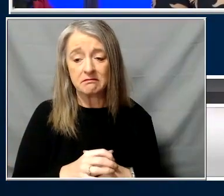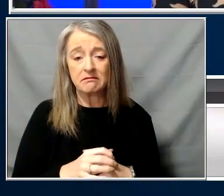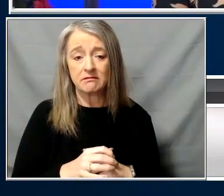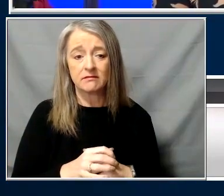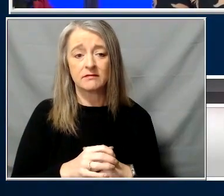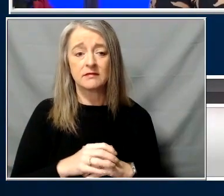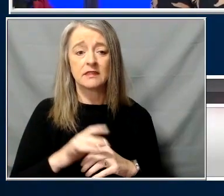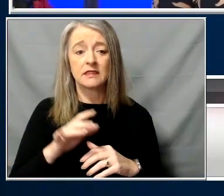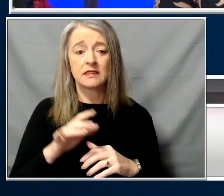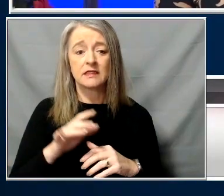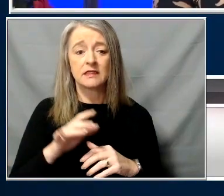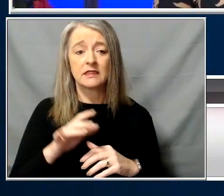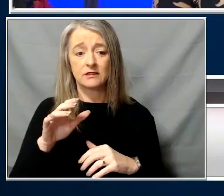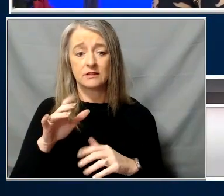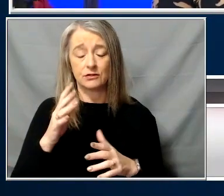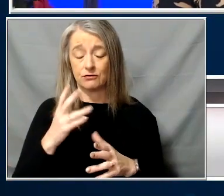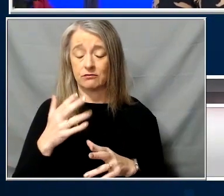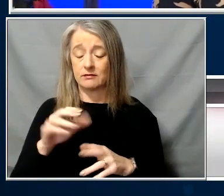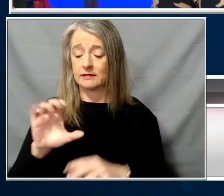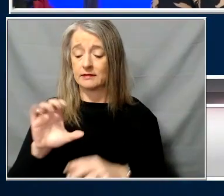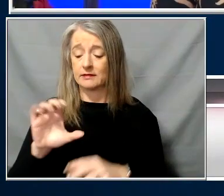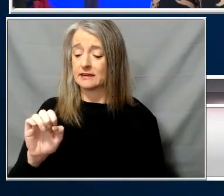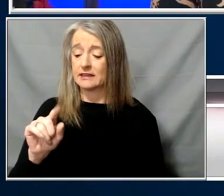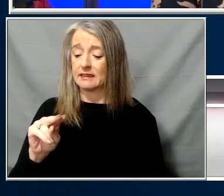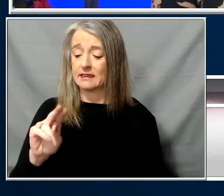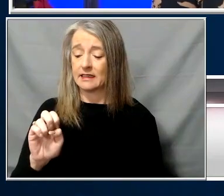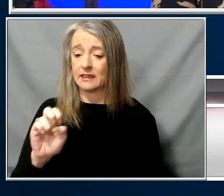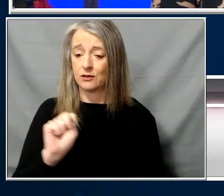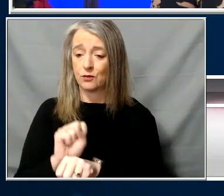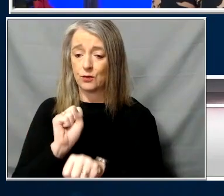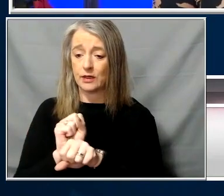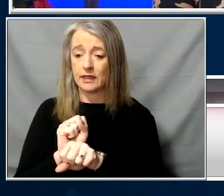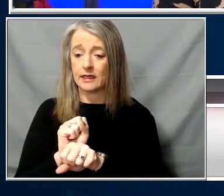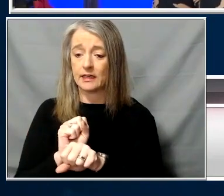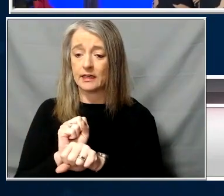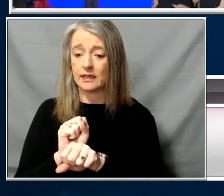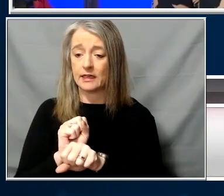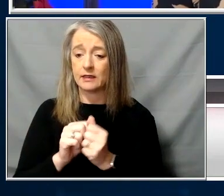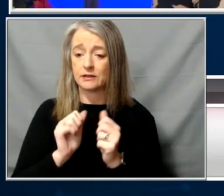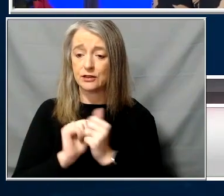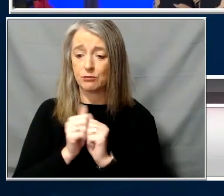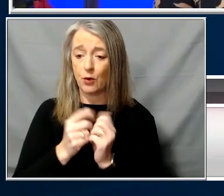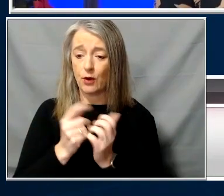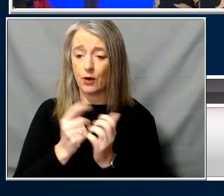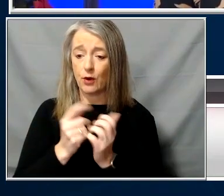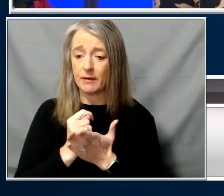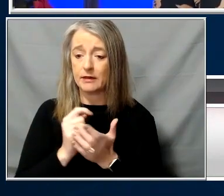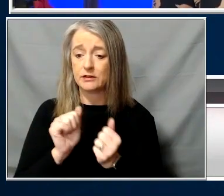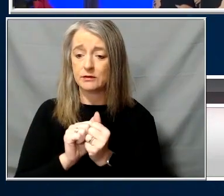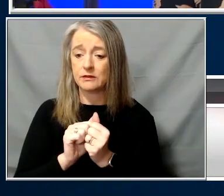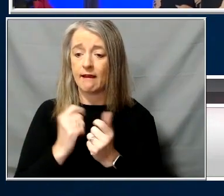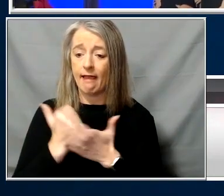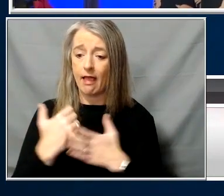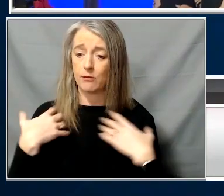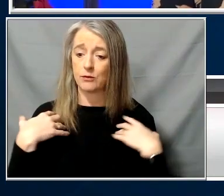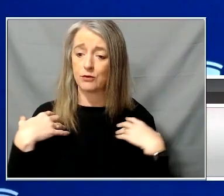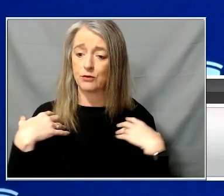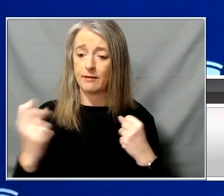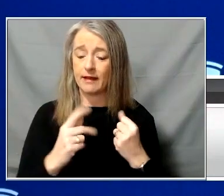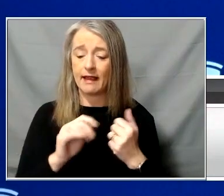she's been working with a sports therapist to build back her strength. But what other ways do you treat this? And most importantly, is there a cure?